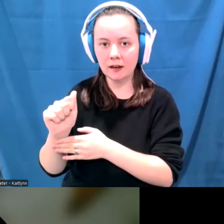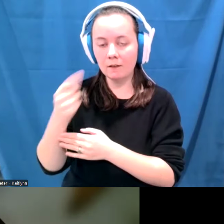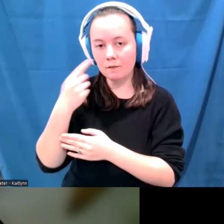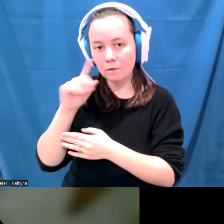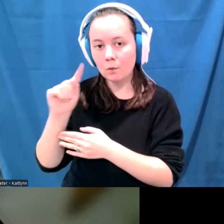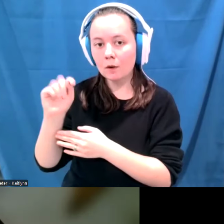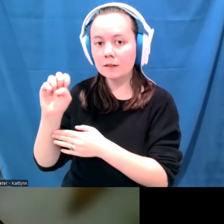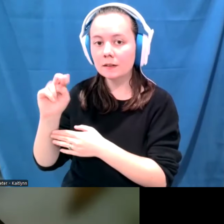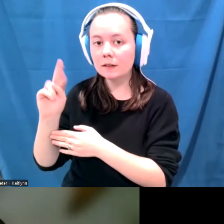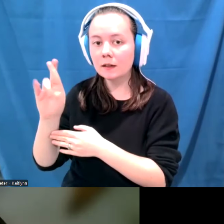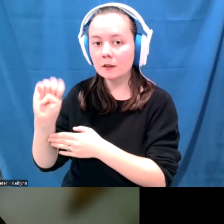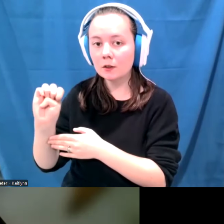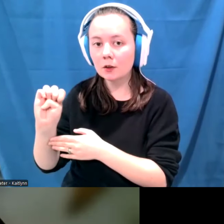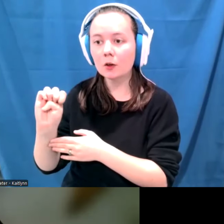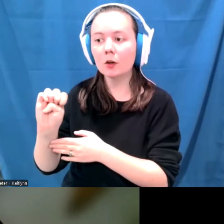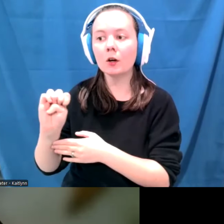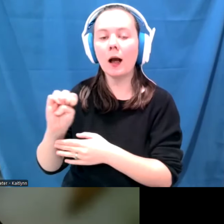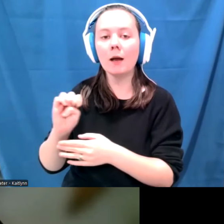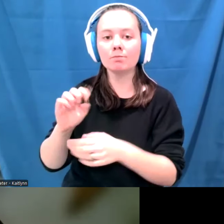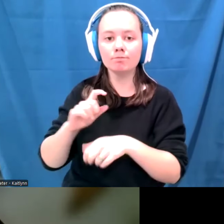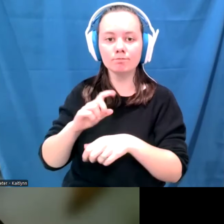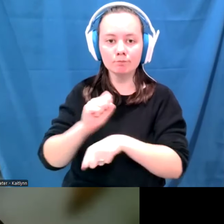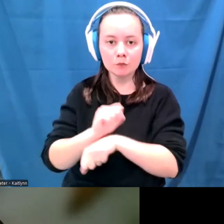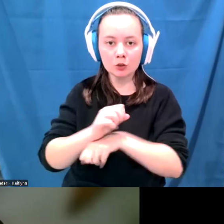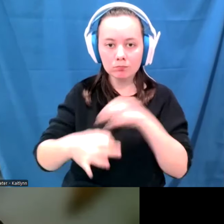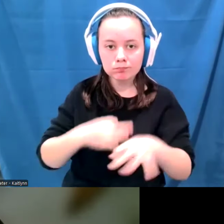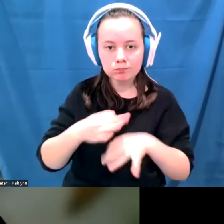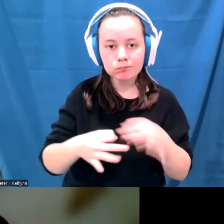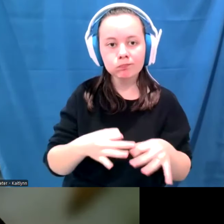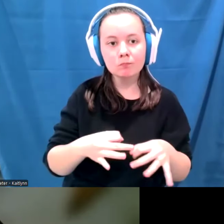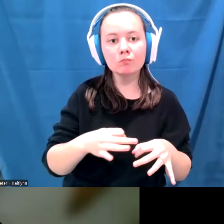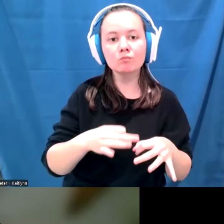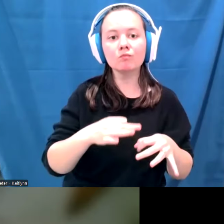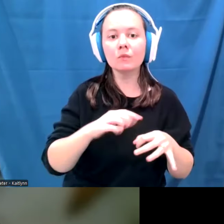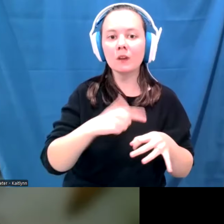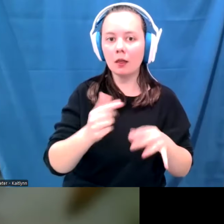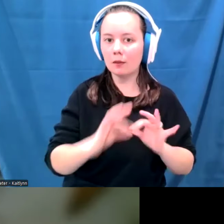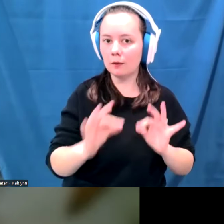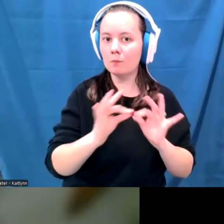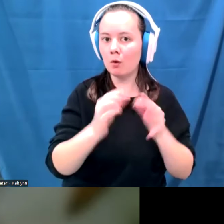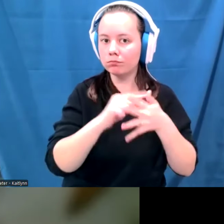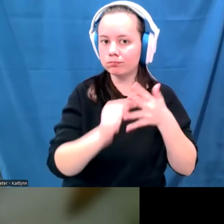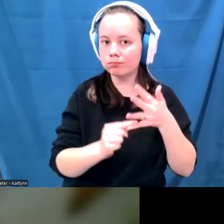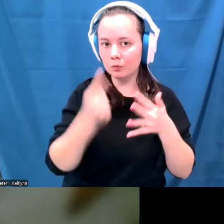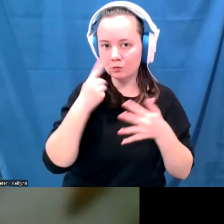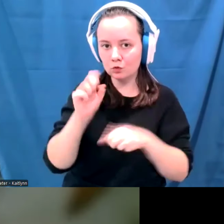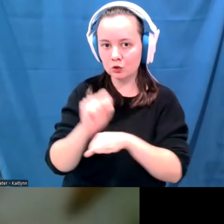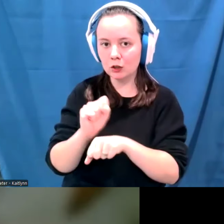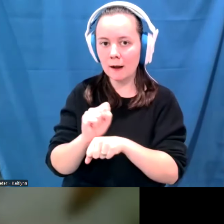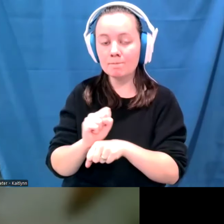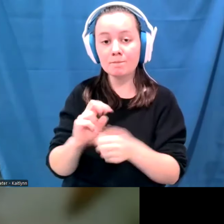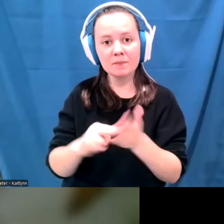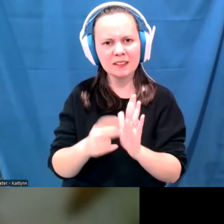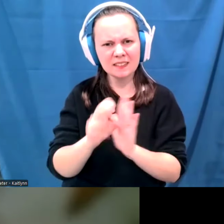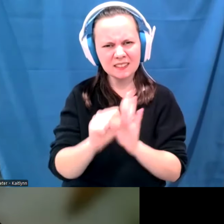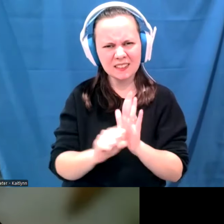turnover, retention, job vacancies, and other key workforce indicators. And what that shows is that states don't have to start from scratch